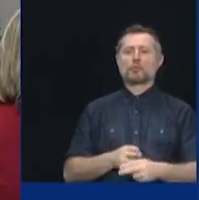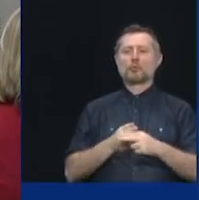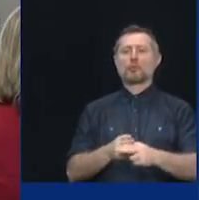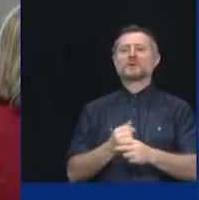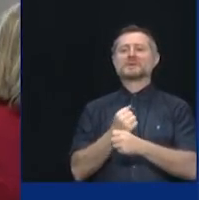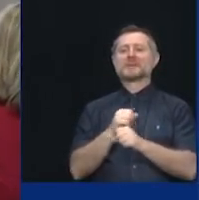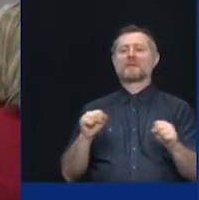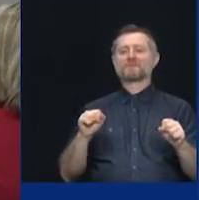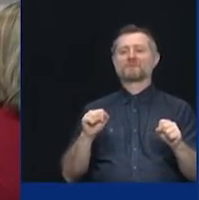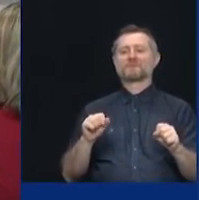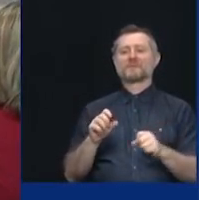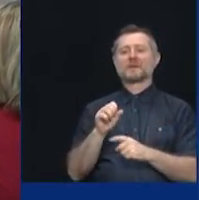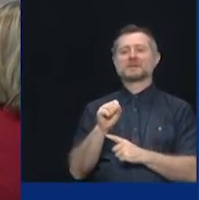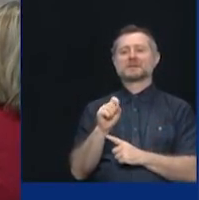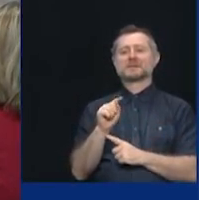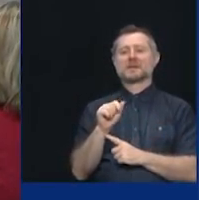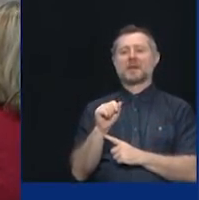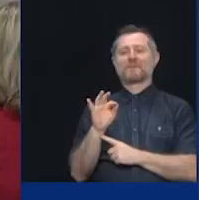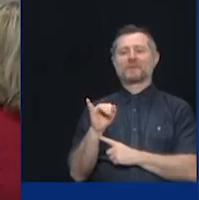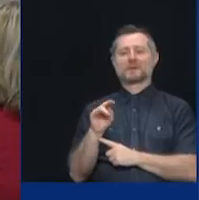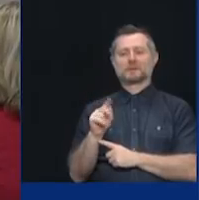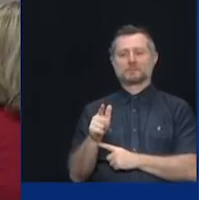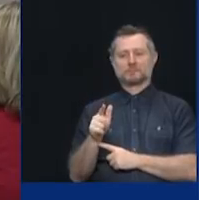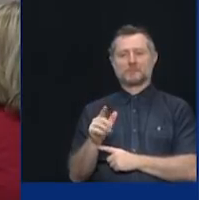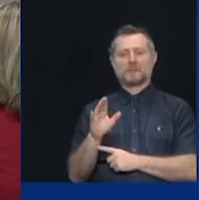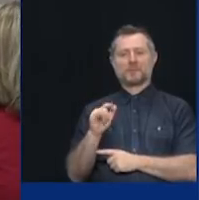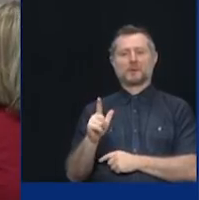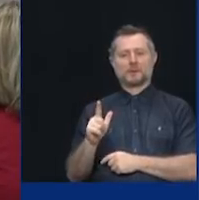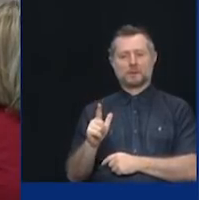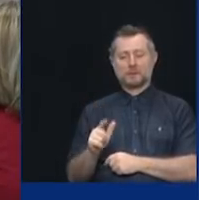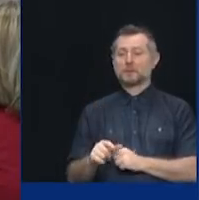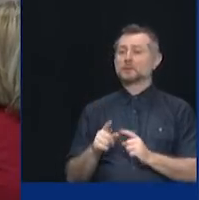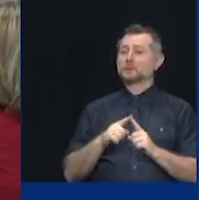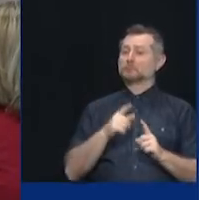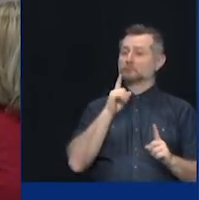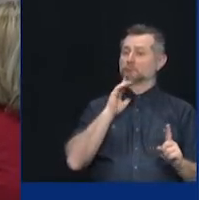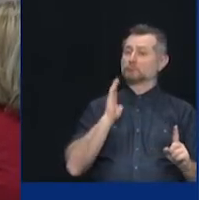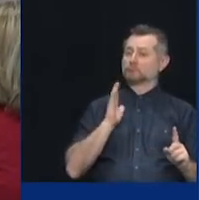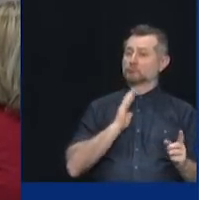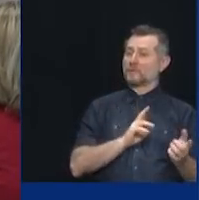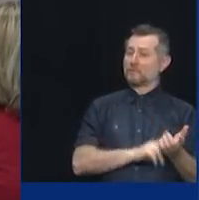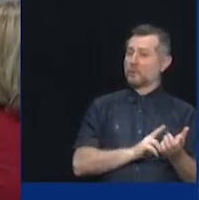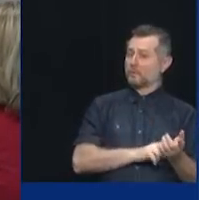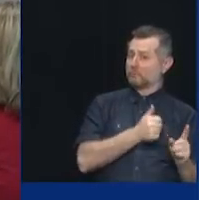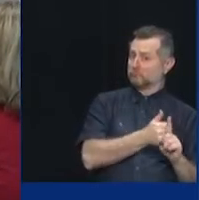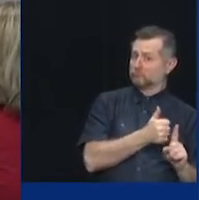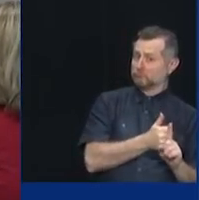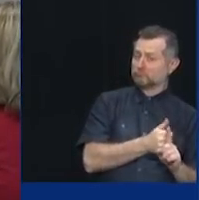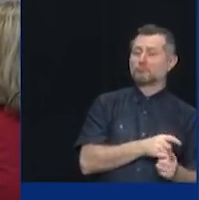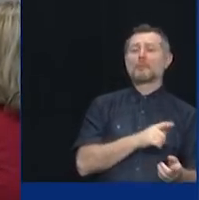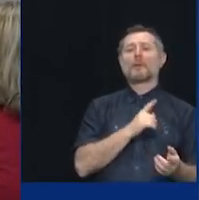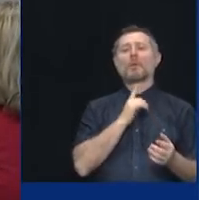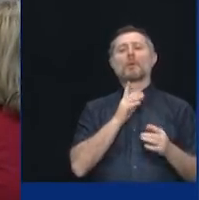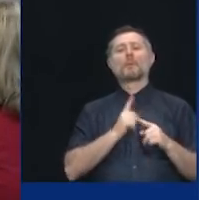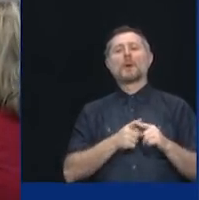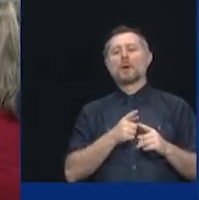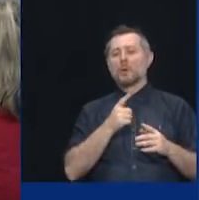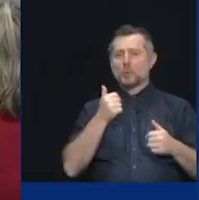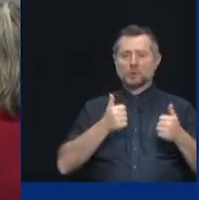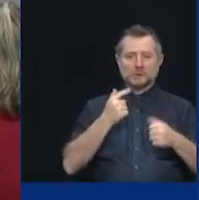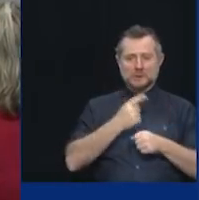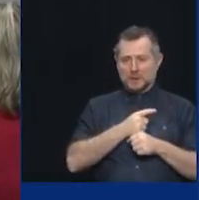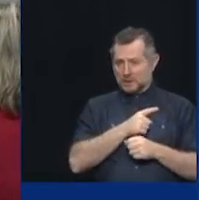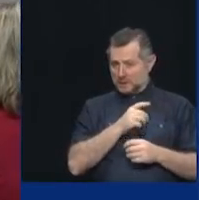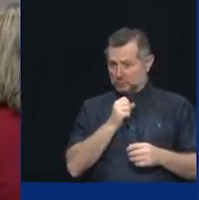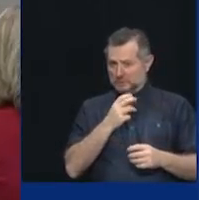Assembly member is a healthcare professional, former nurse. Depending on the day, she likes to talk about being a nurse